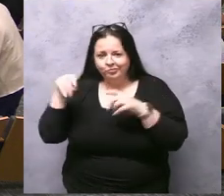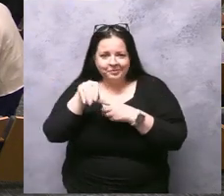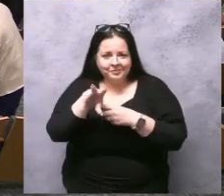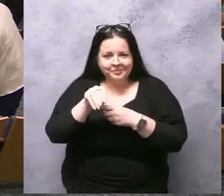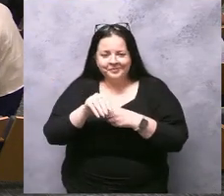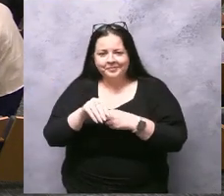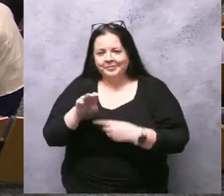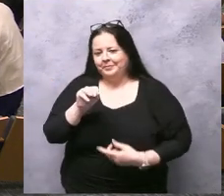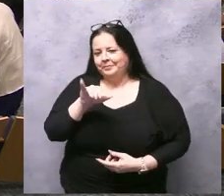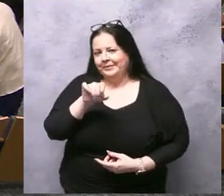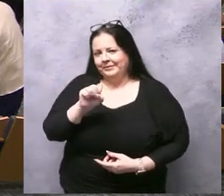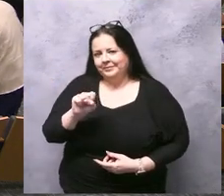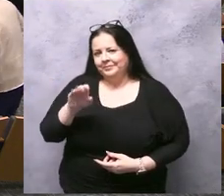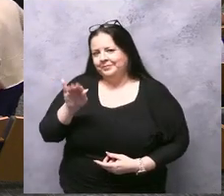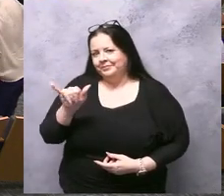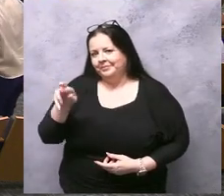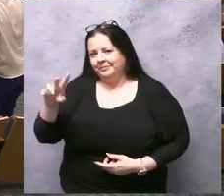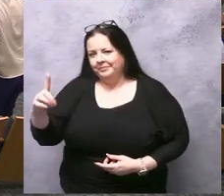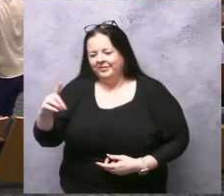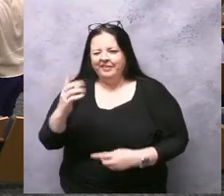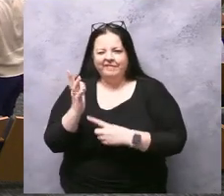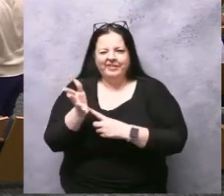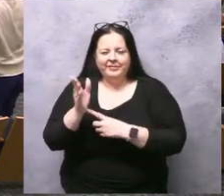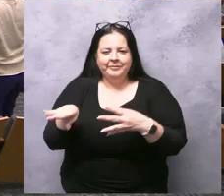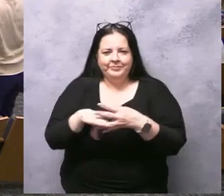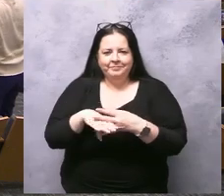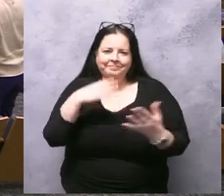well. About a 5-minute break. Thank you.